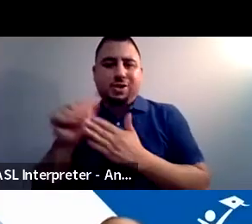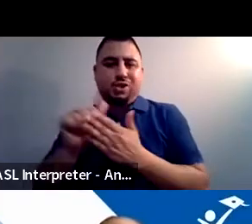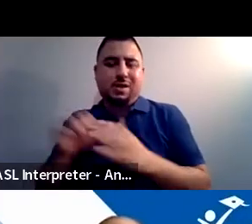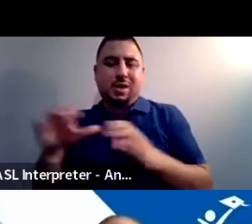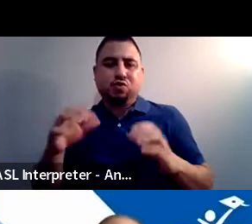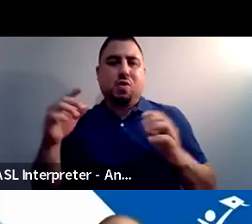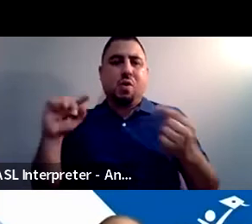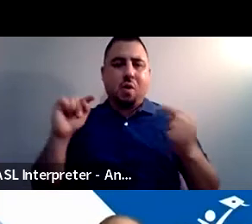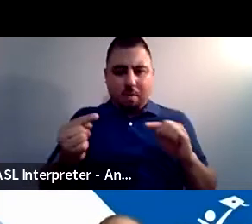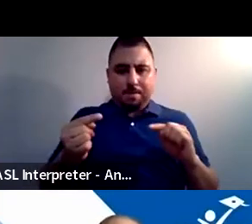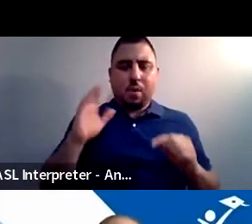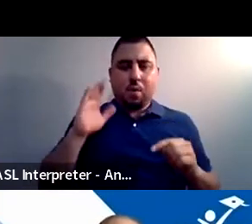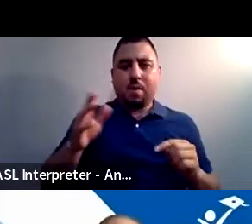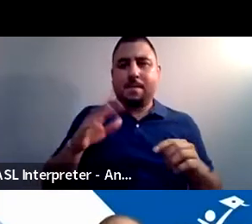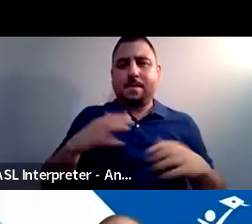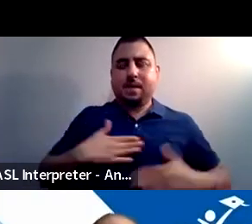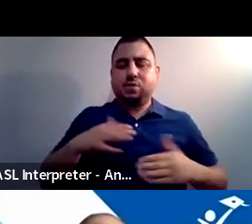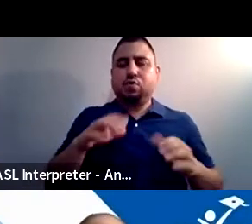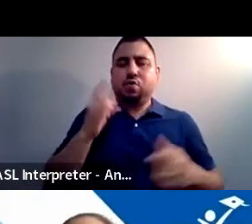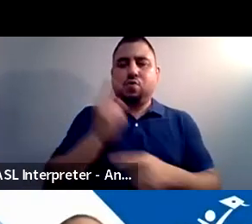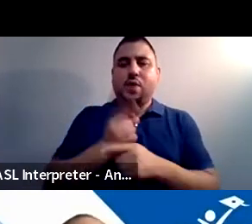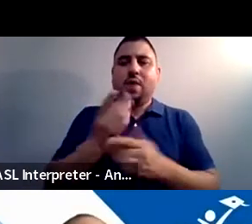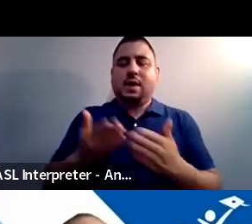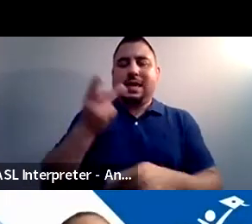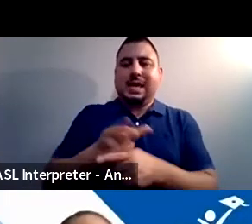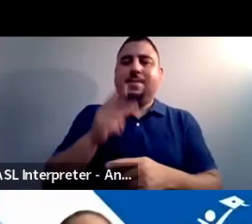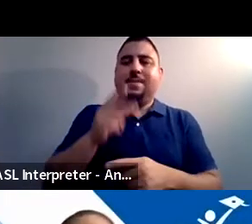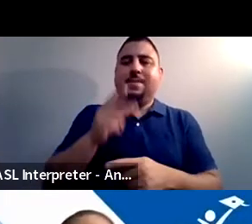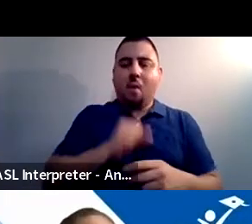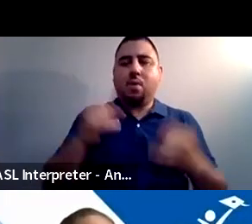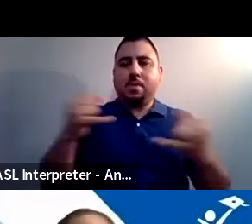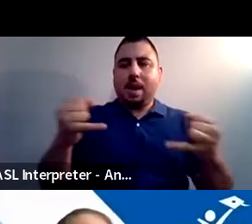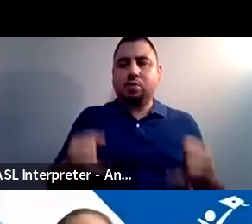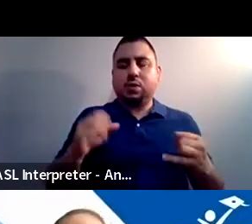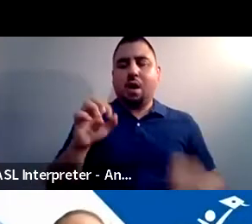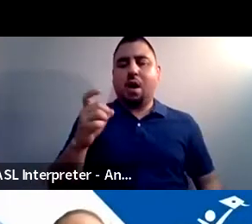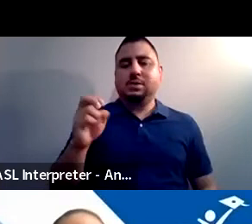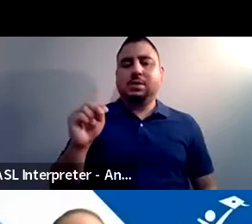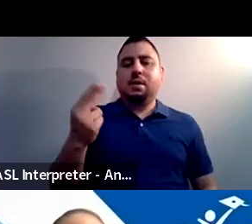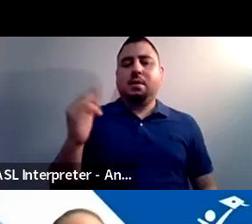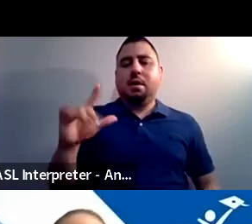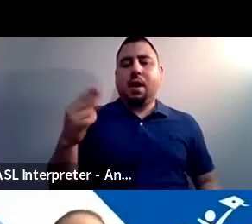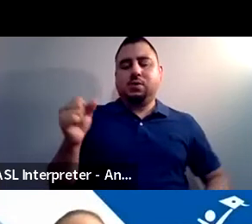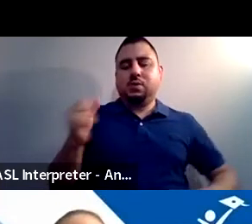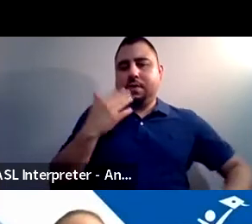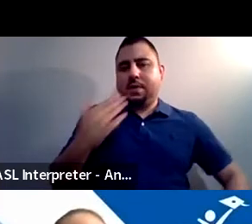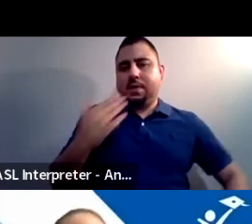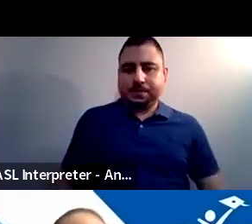harm. Please do the right thing by retaining the existing boundaries for Oxon Hill High School. Thank you.